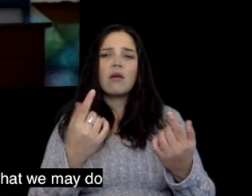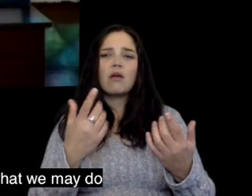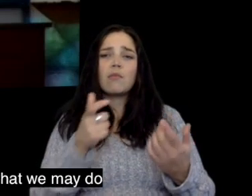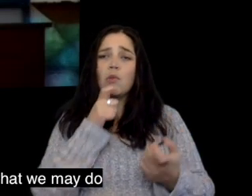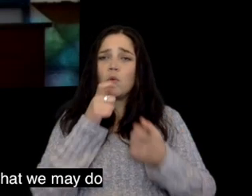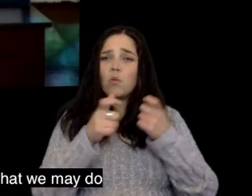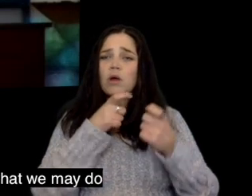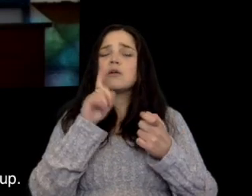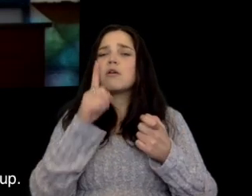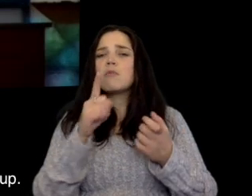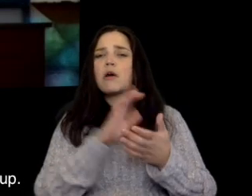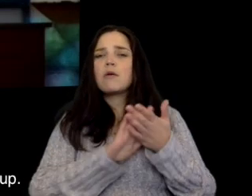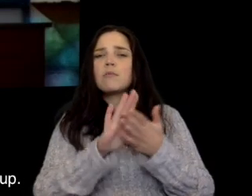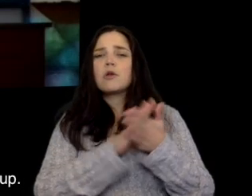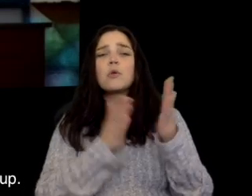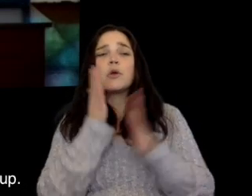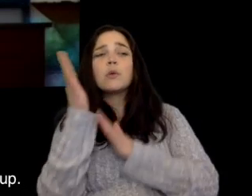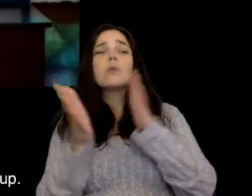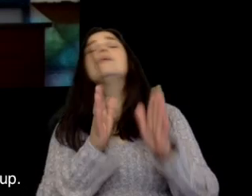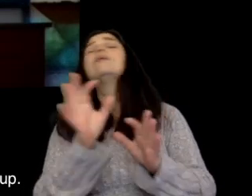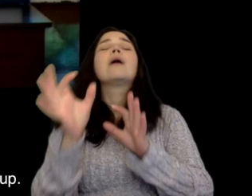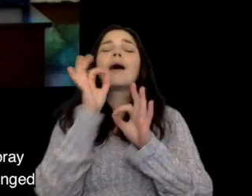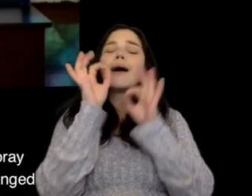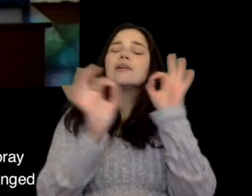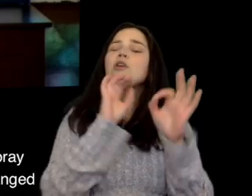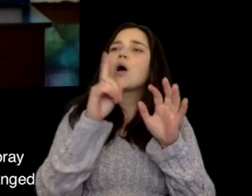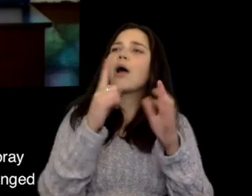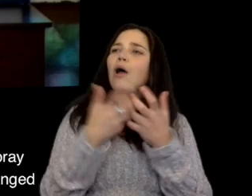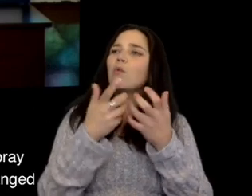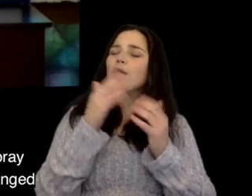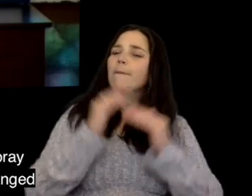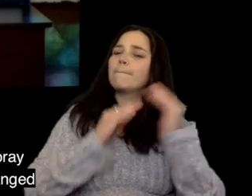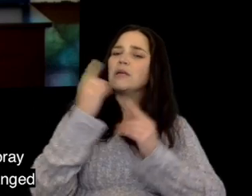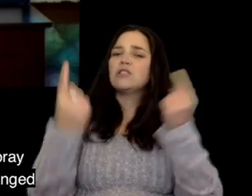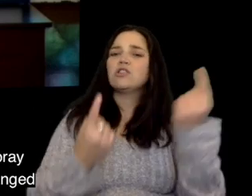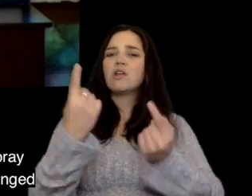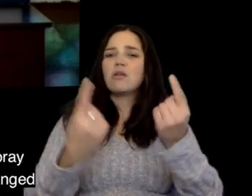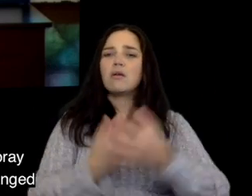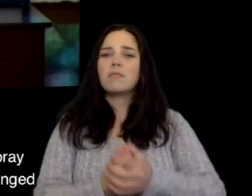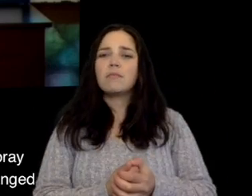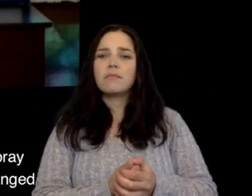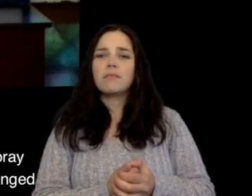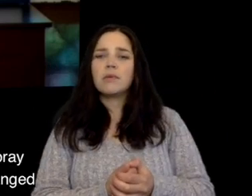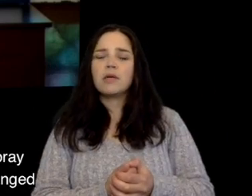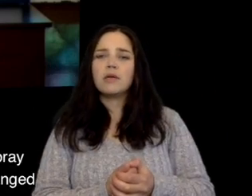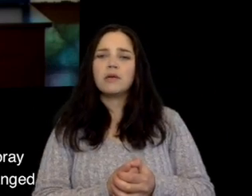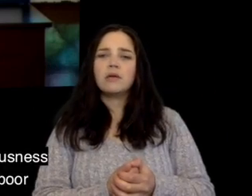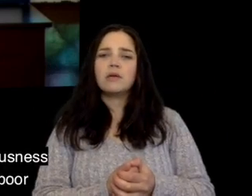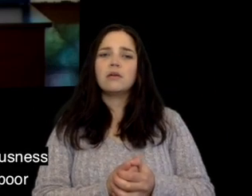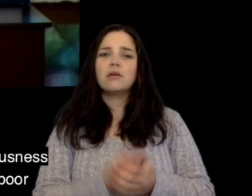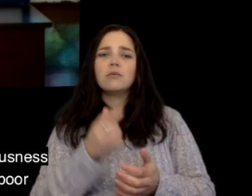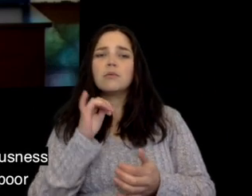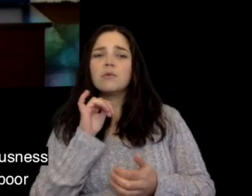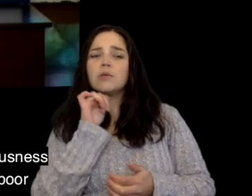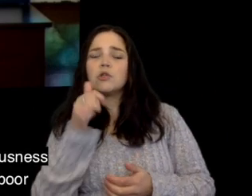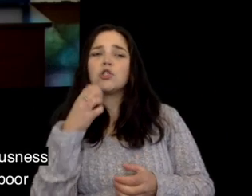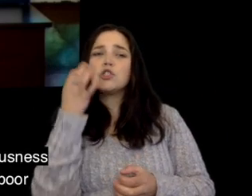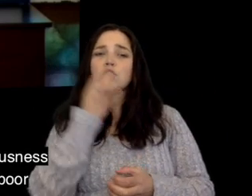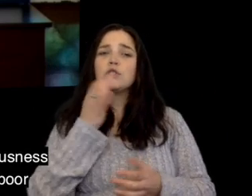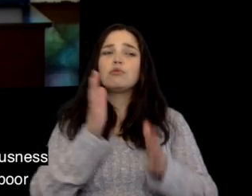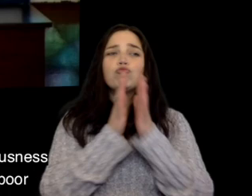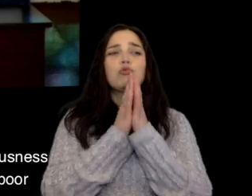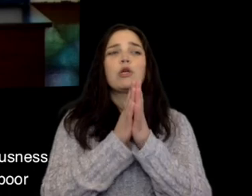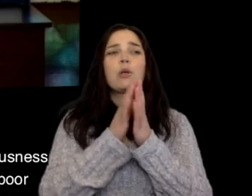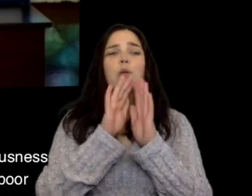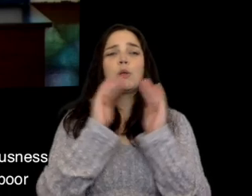in words today, but may we go and ask what we may do to build each other up. May we not just pray that this